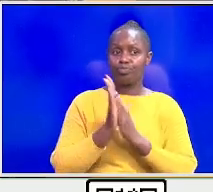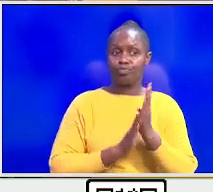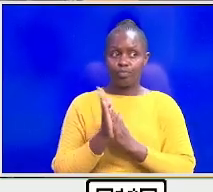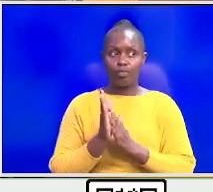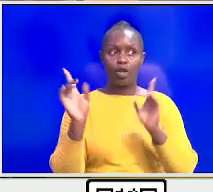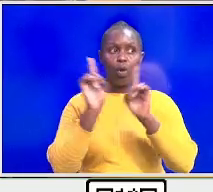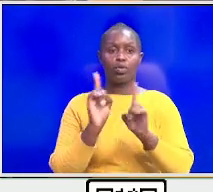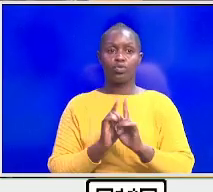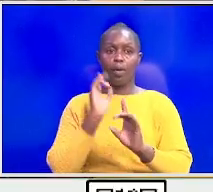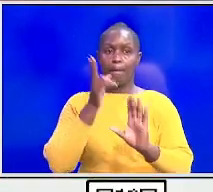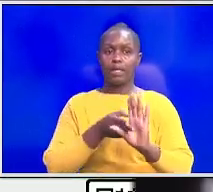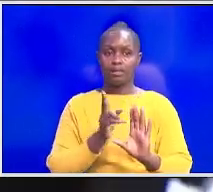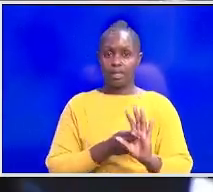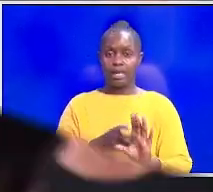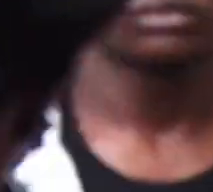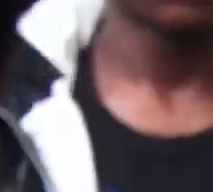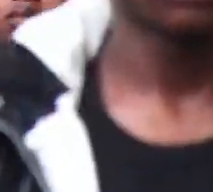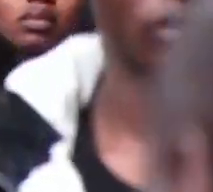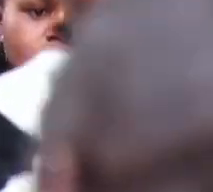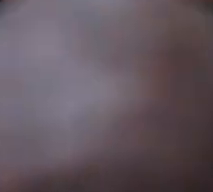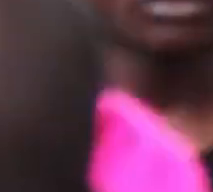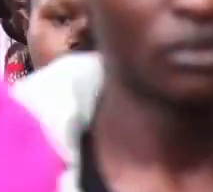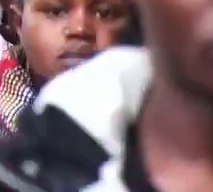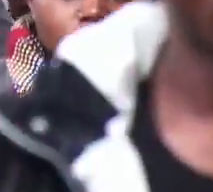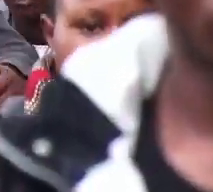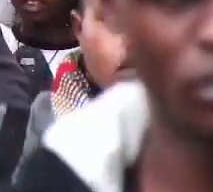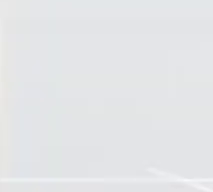and to participate in mental health. Anastasia Mukabi, TV 47.